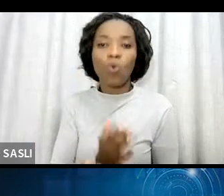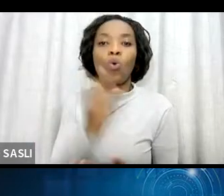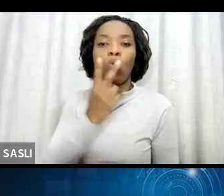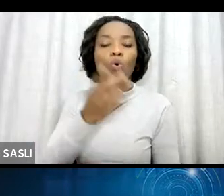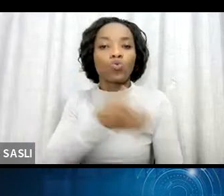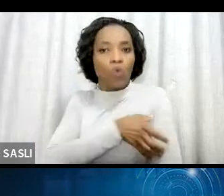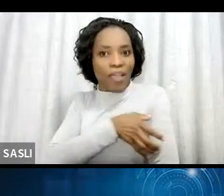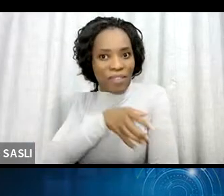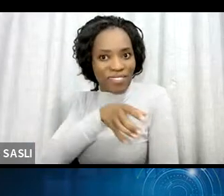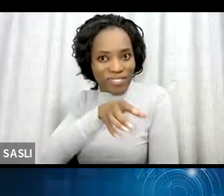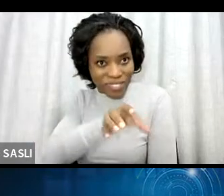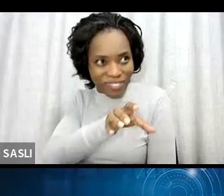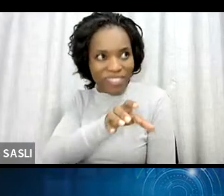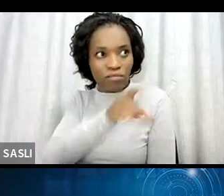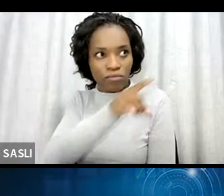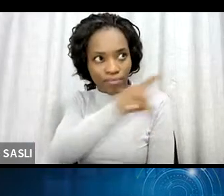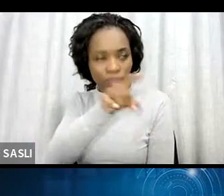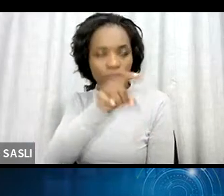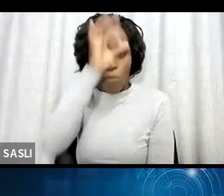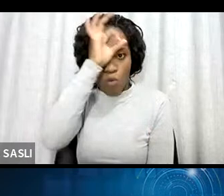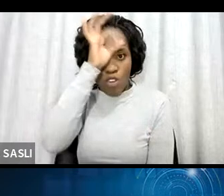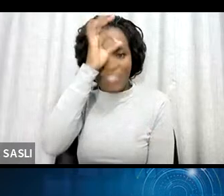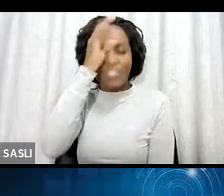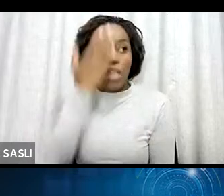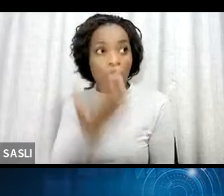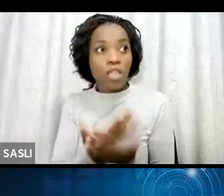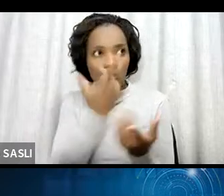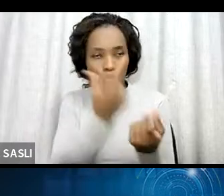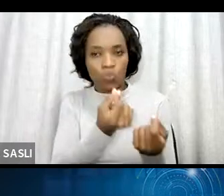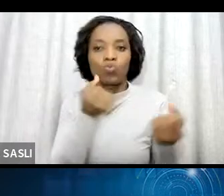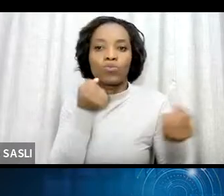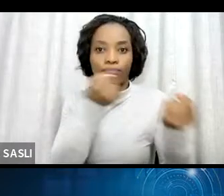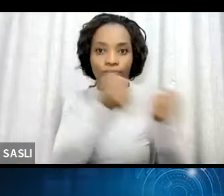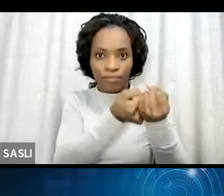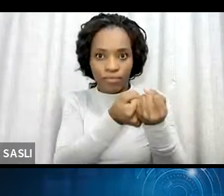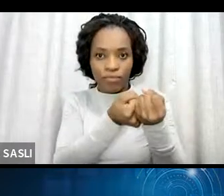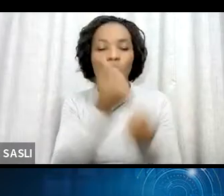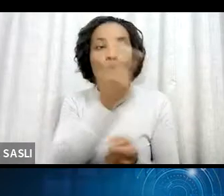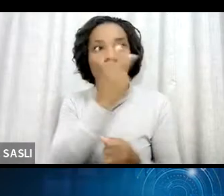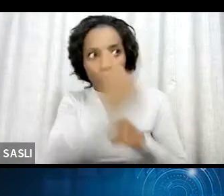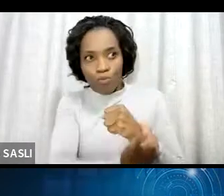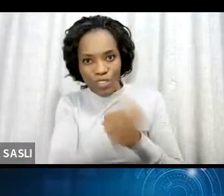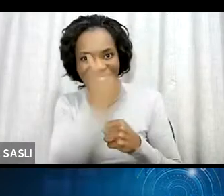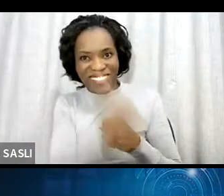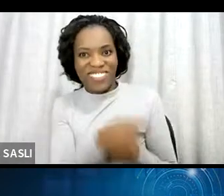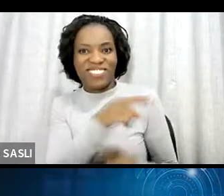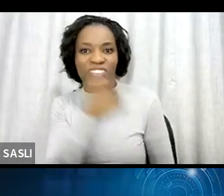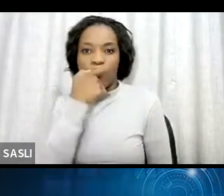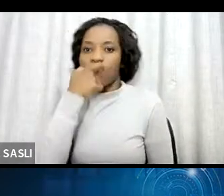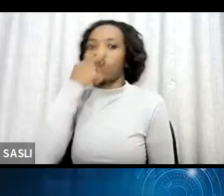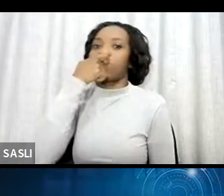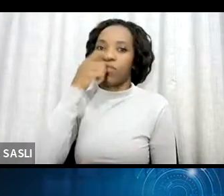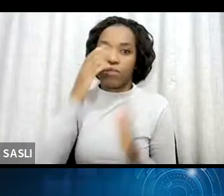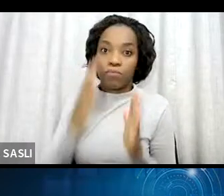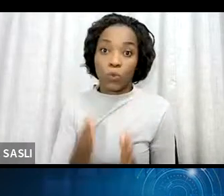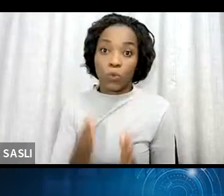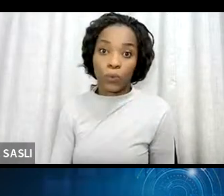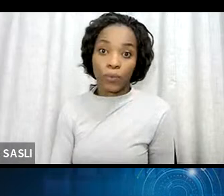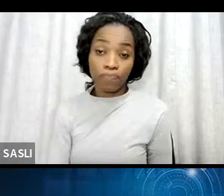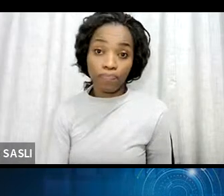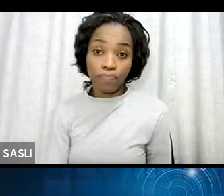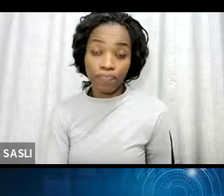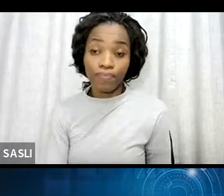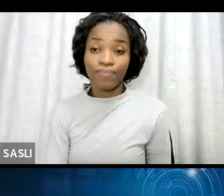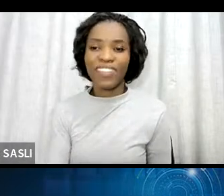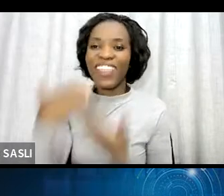law enforcement to be able to provide the requisite support and protection to our whistleblowers. Thank you,